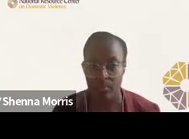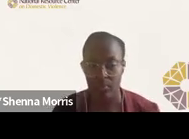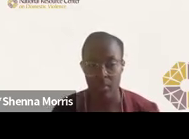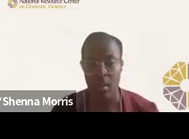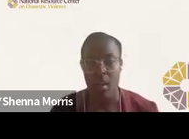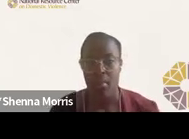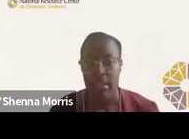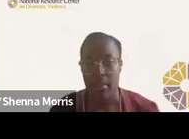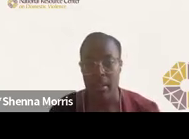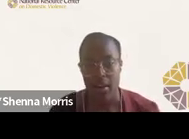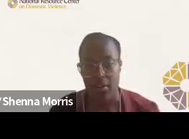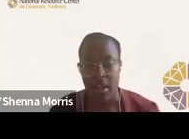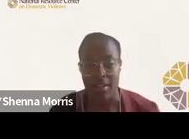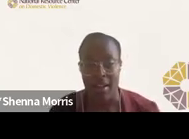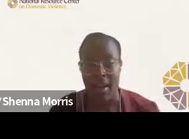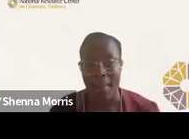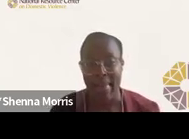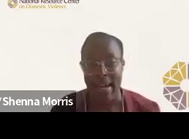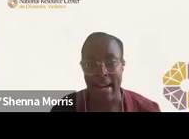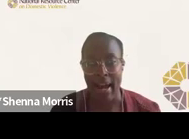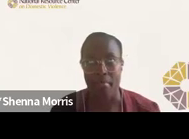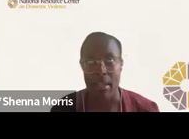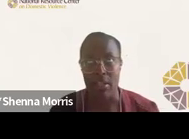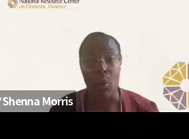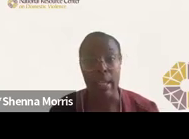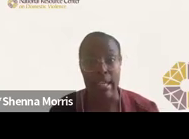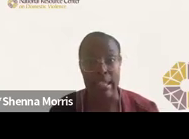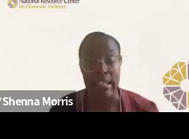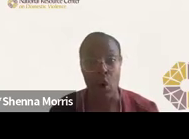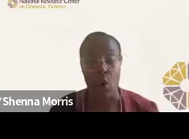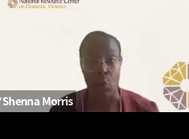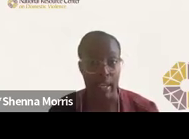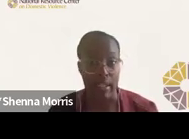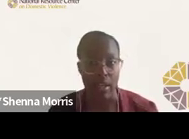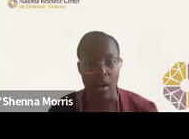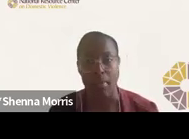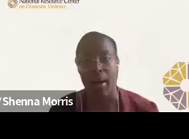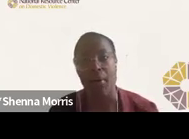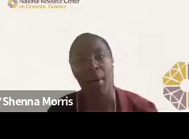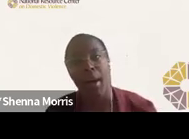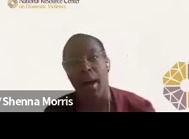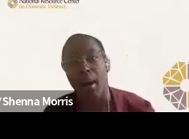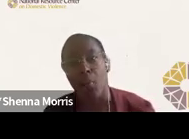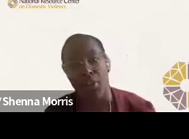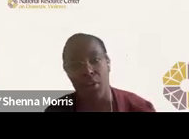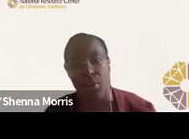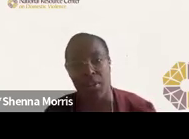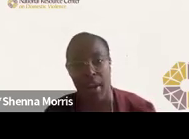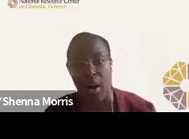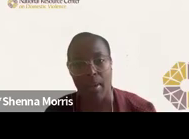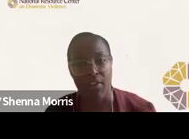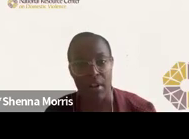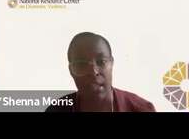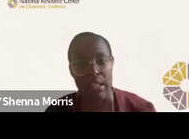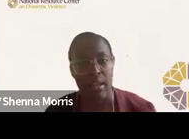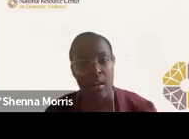funds. But some of the other things that may not be so easily or readily thought about with the use